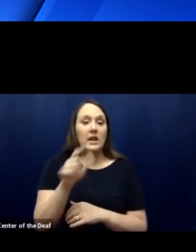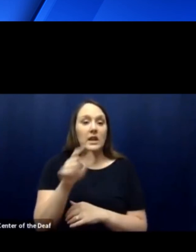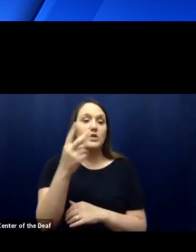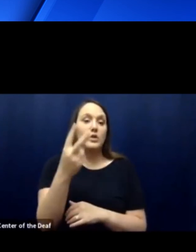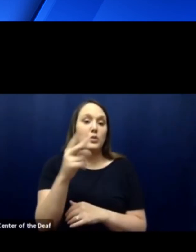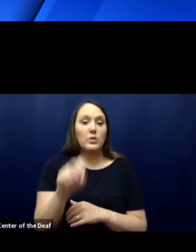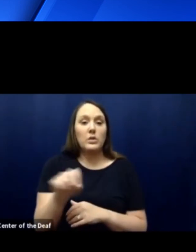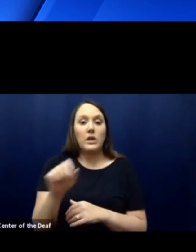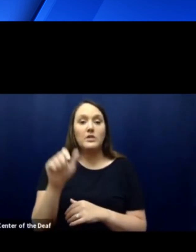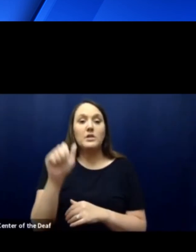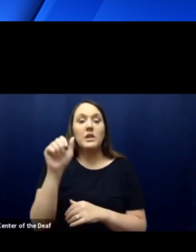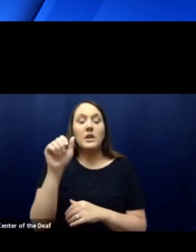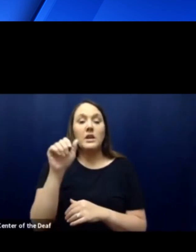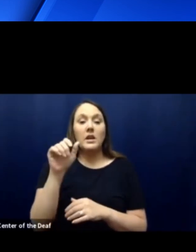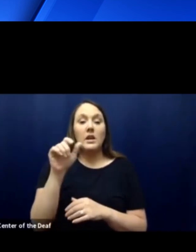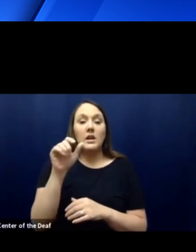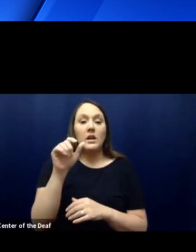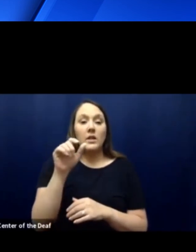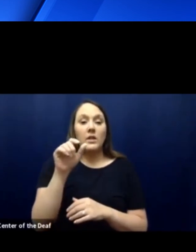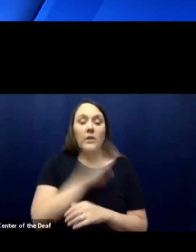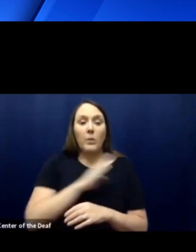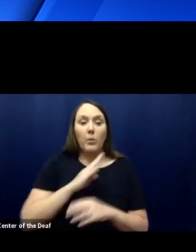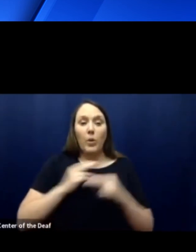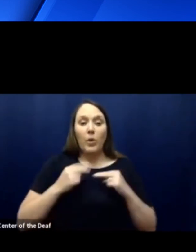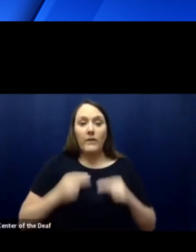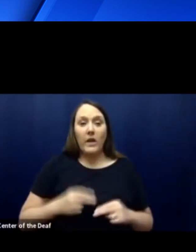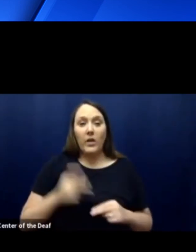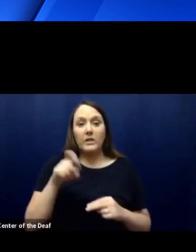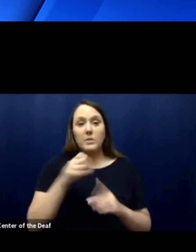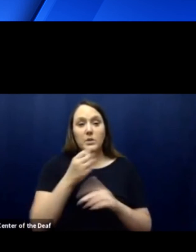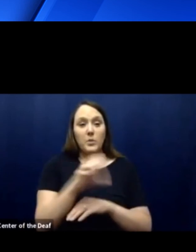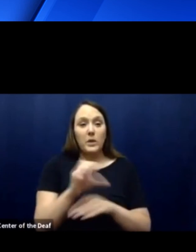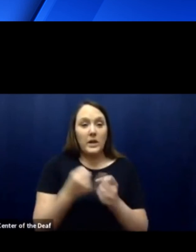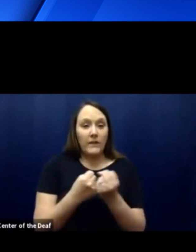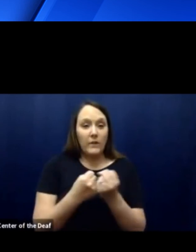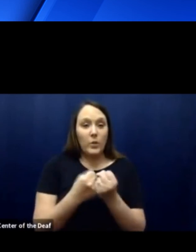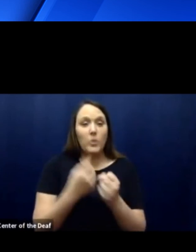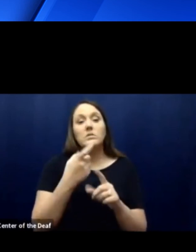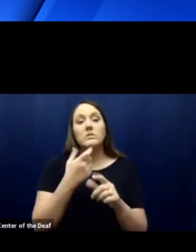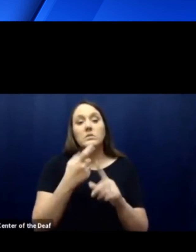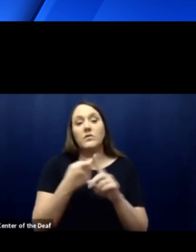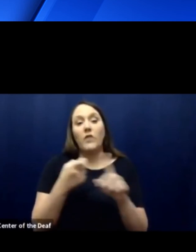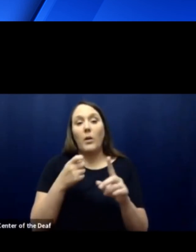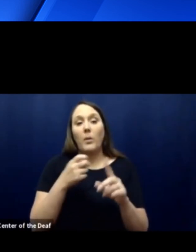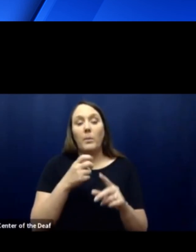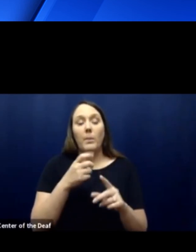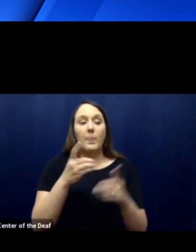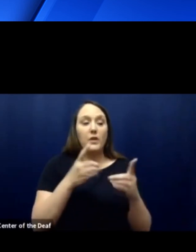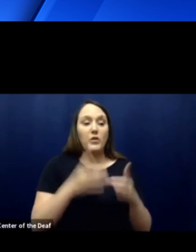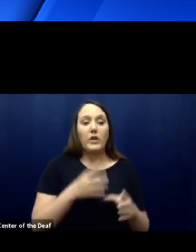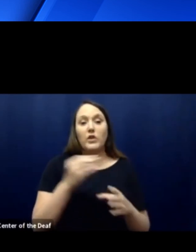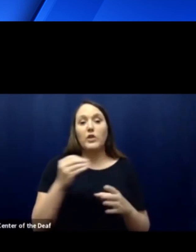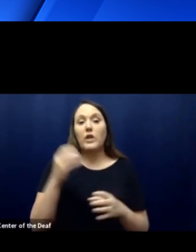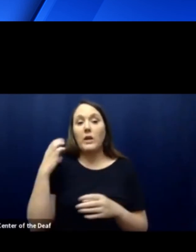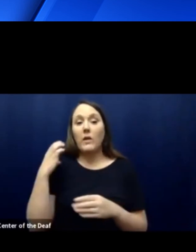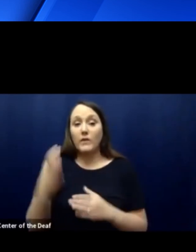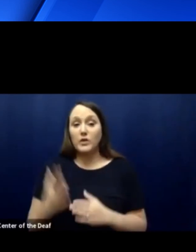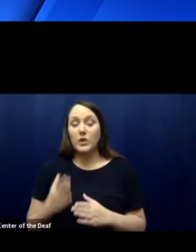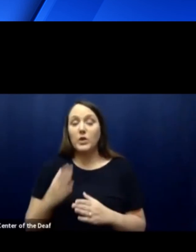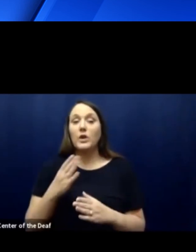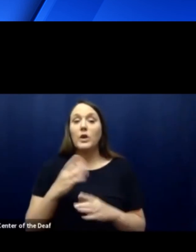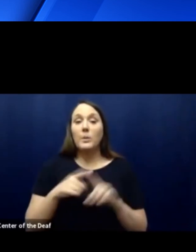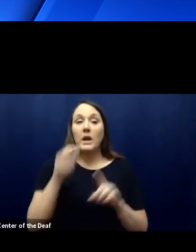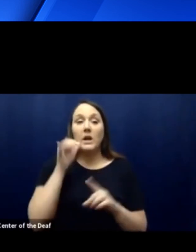68-2-601, the Board of Health's rules are to be enforced by the health director/health officer. In the meeting last night, it seemed like the board was